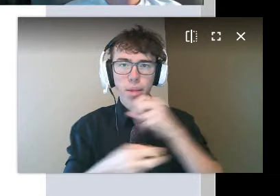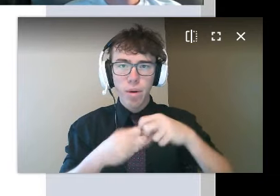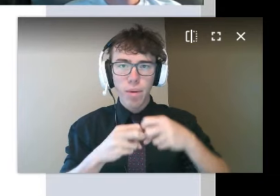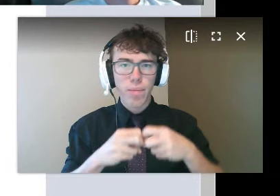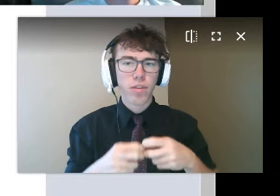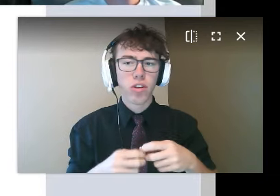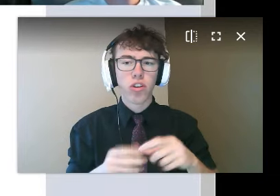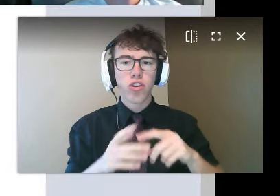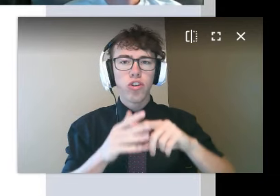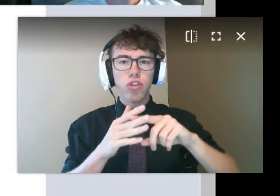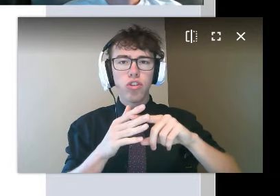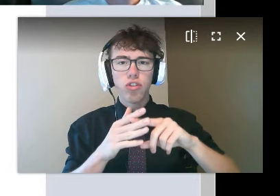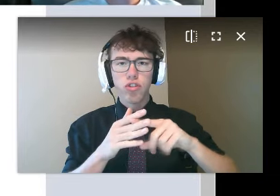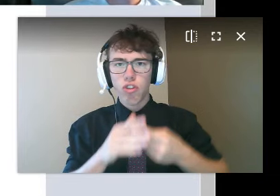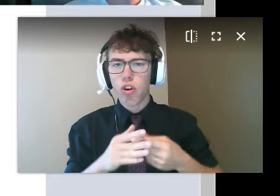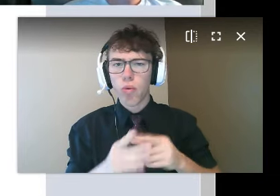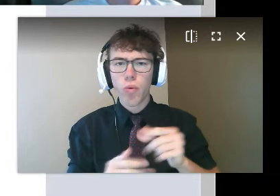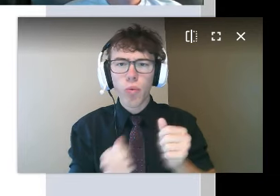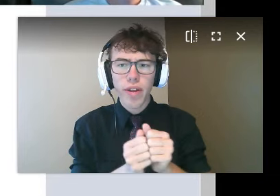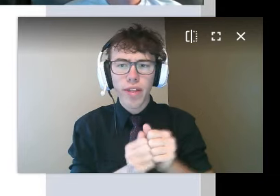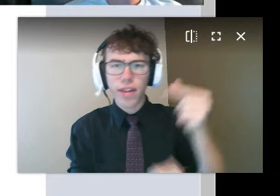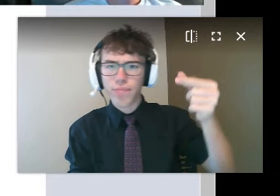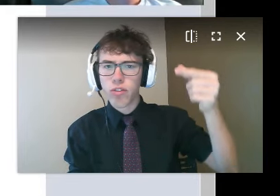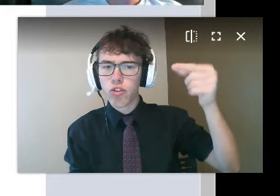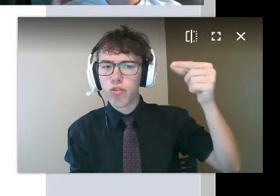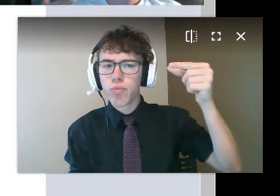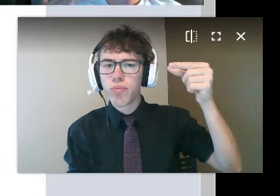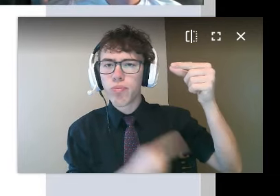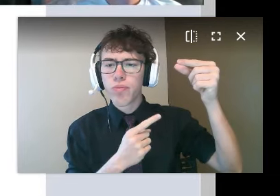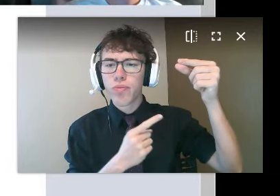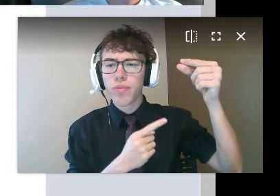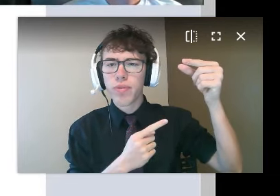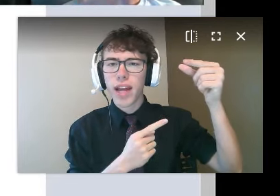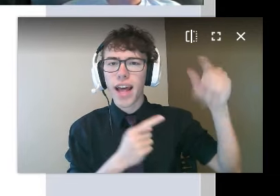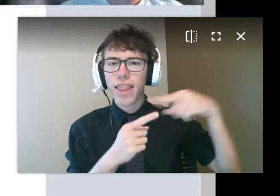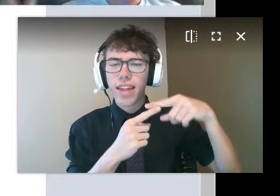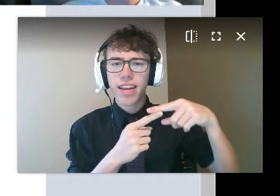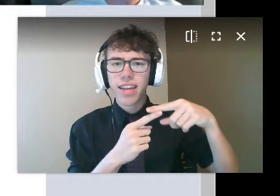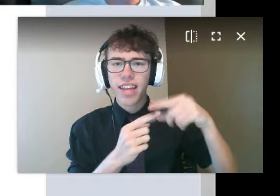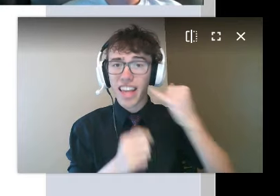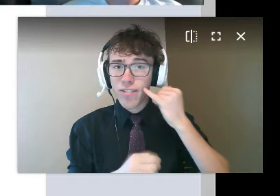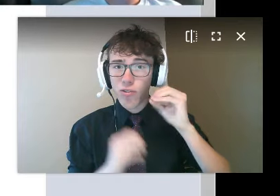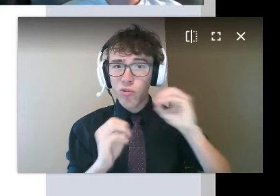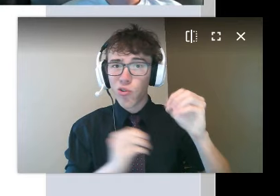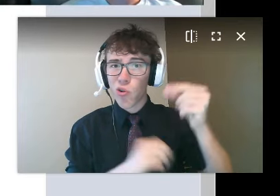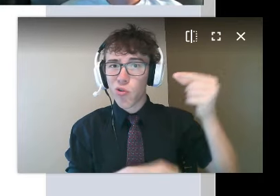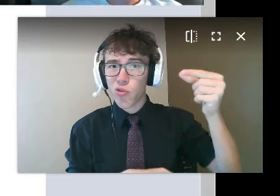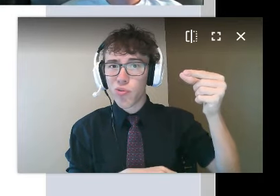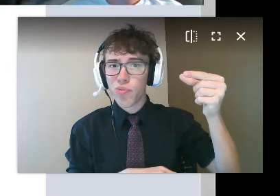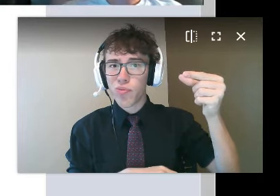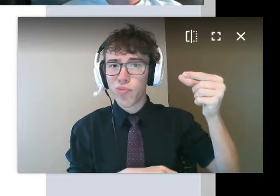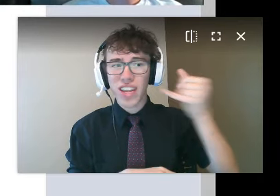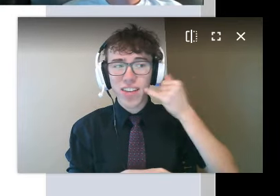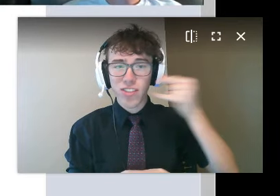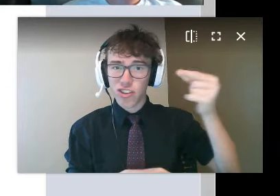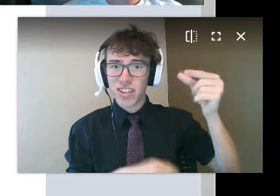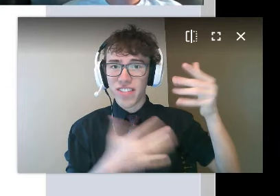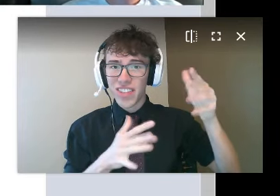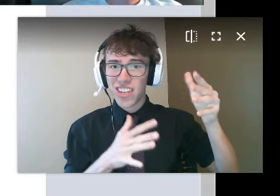fractions, or parentheses. Then you're going to go to exponents, which is like 2 to the third. Then you're going to